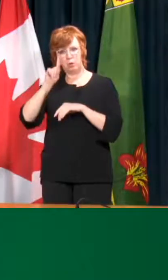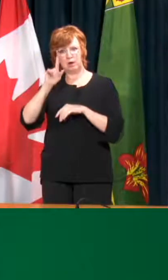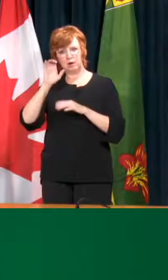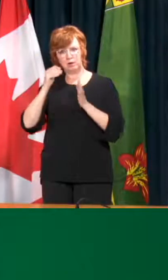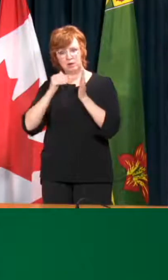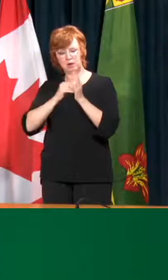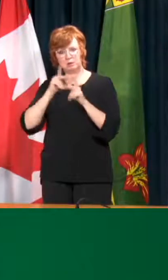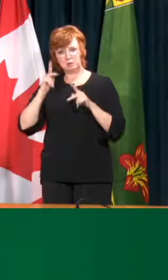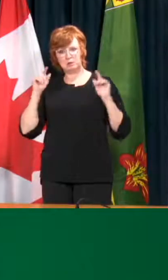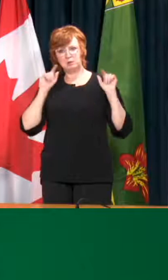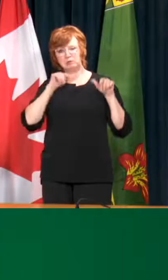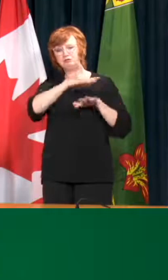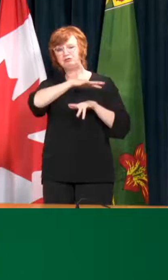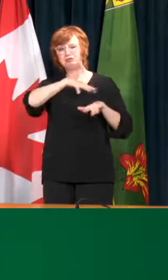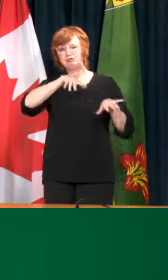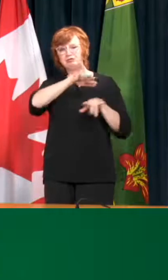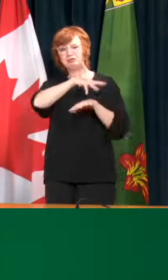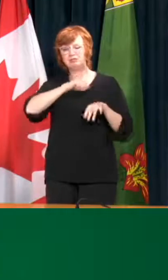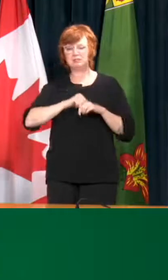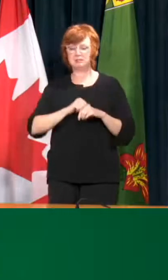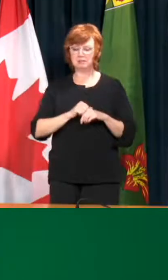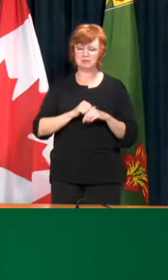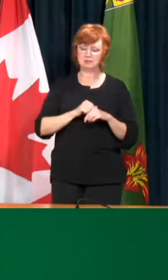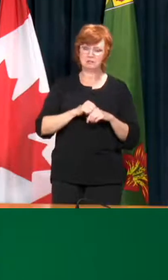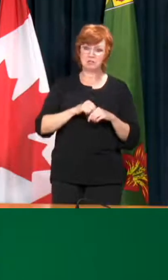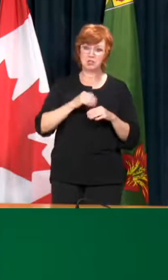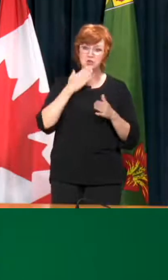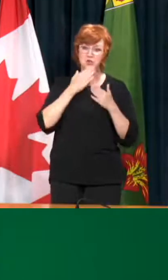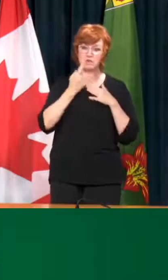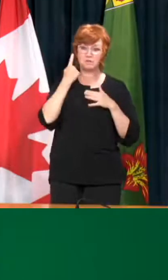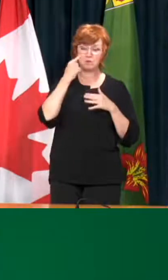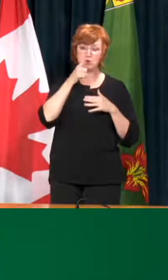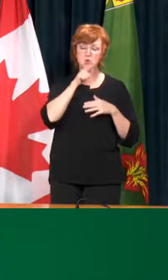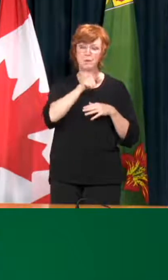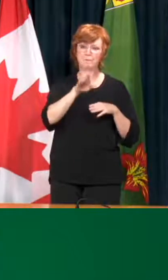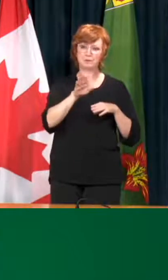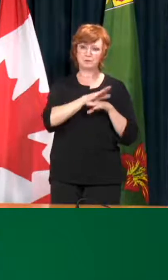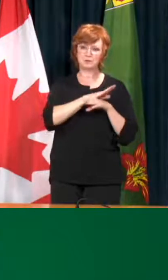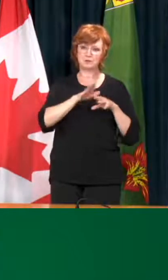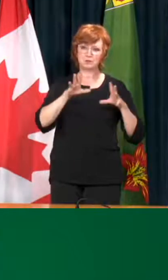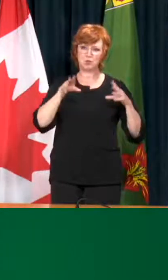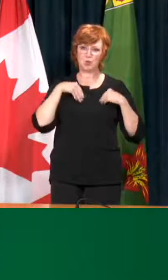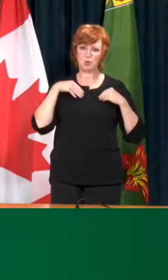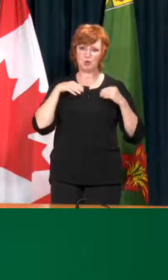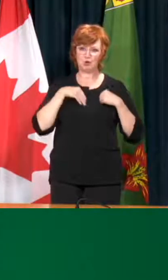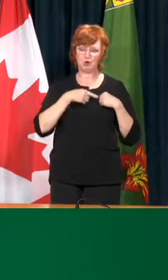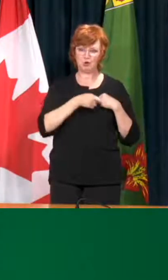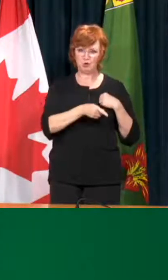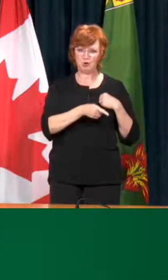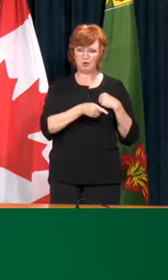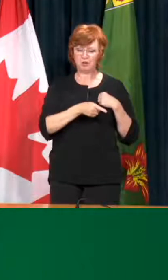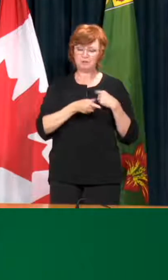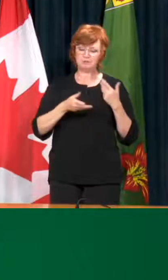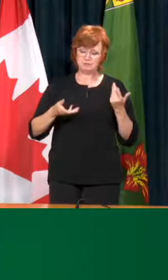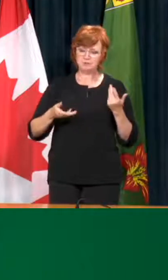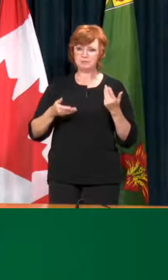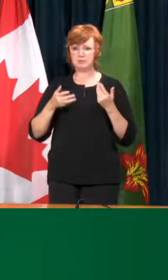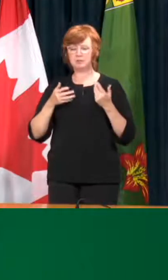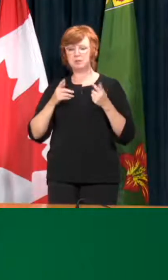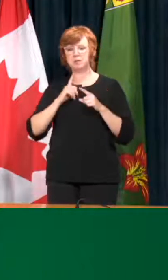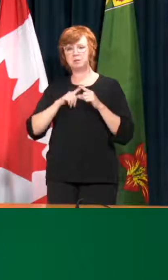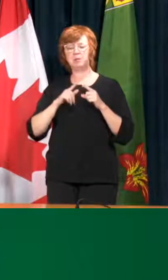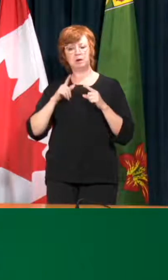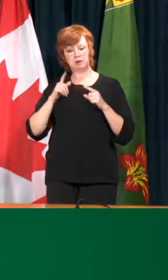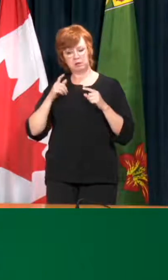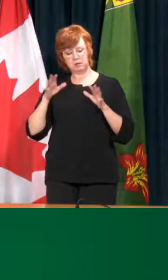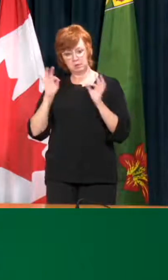all the guidelines. But it's just that if you are traveling, just be more aware of what you're doing and avoiding all the